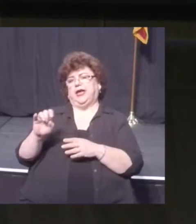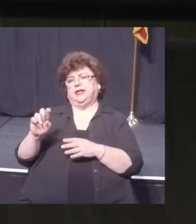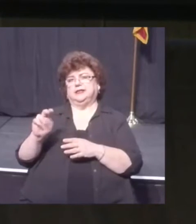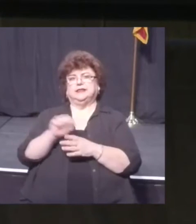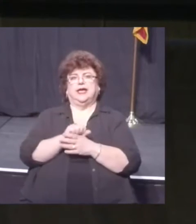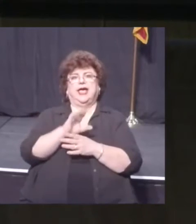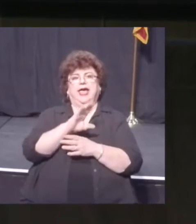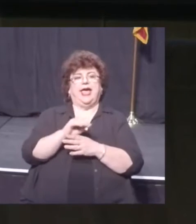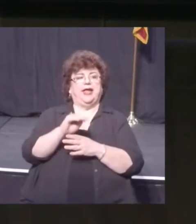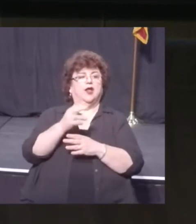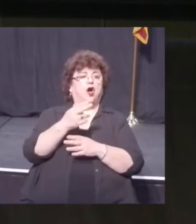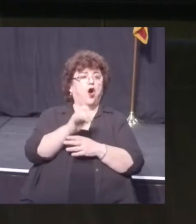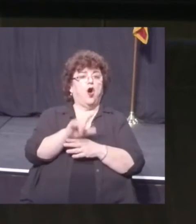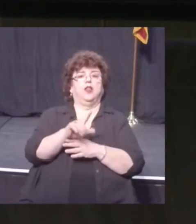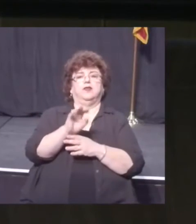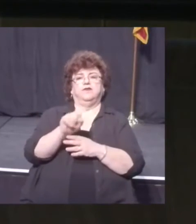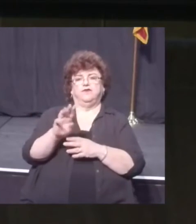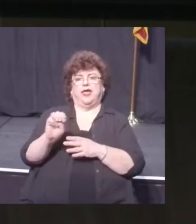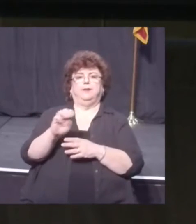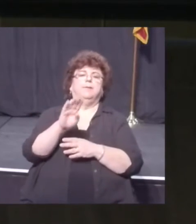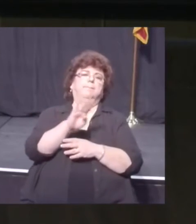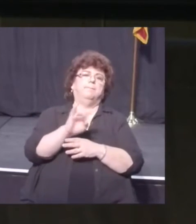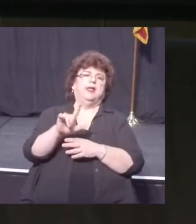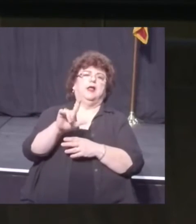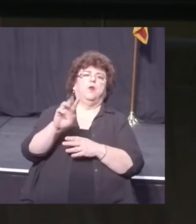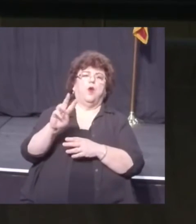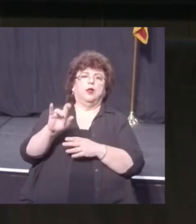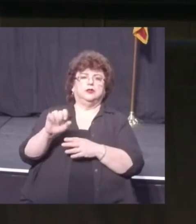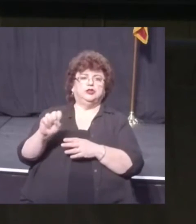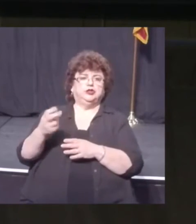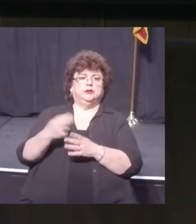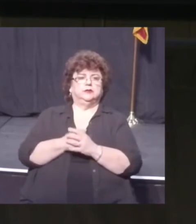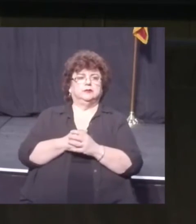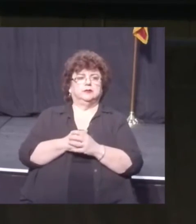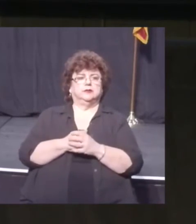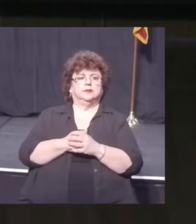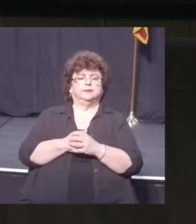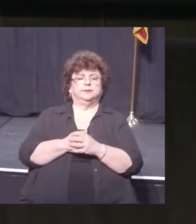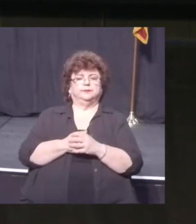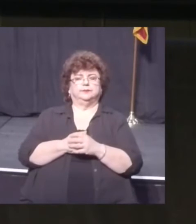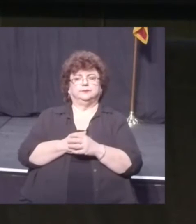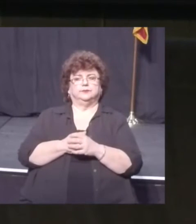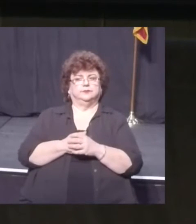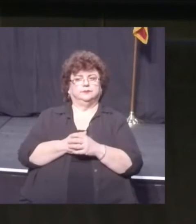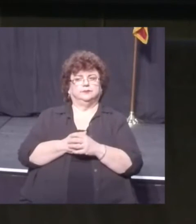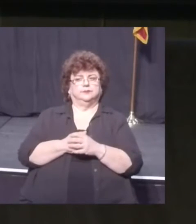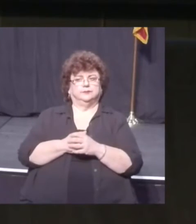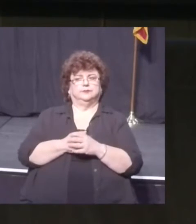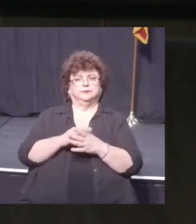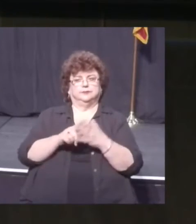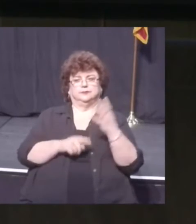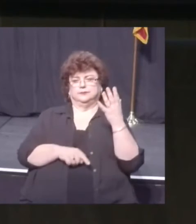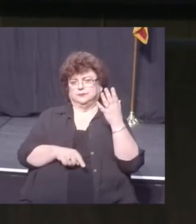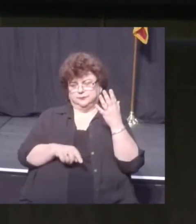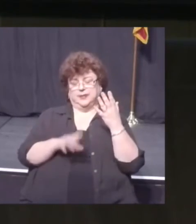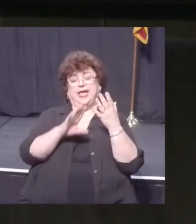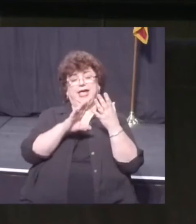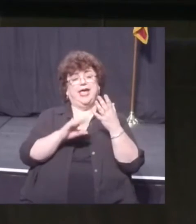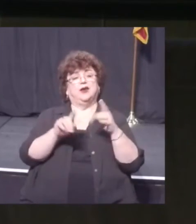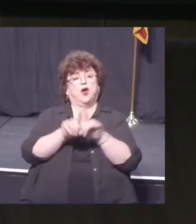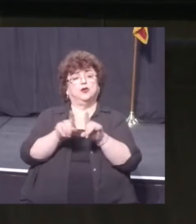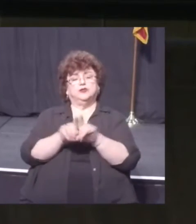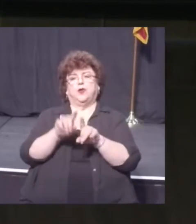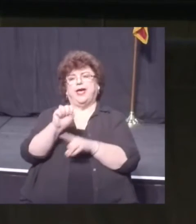Hall of Fame coach Bill Walsh, and County Supervisor Ken Yeager, and, notably,